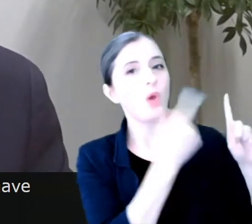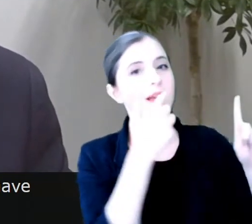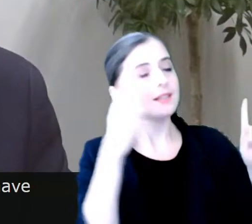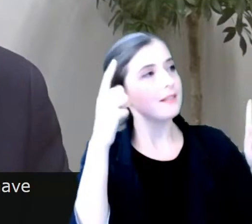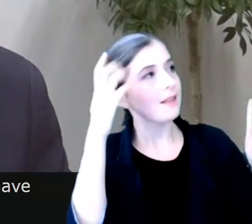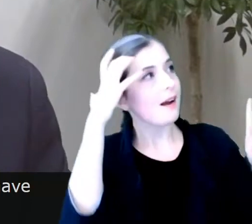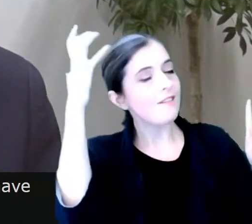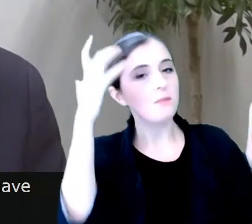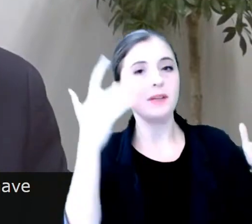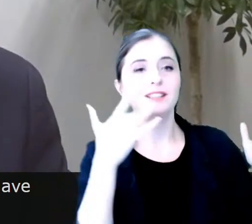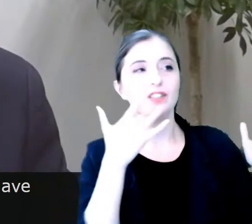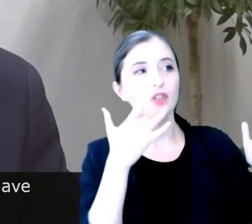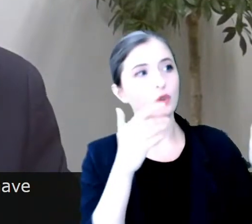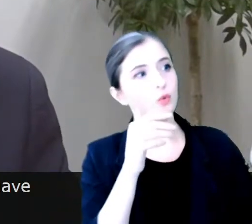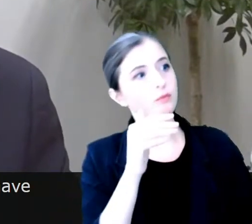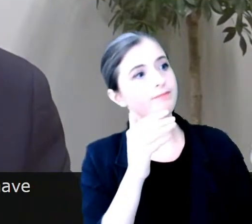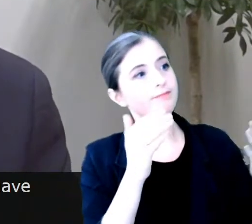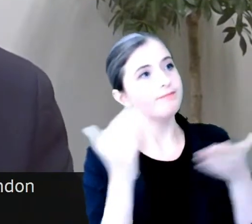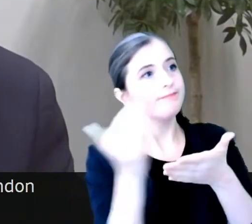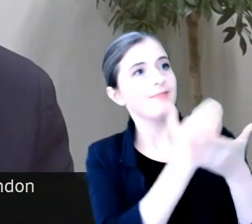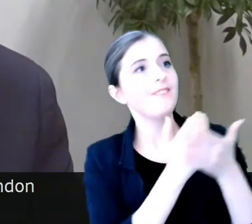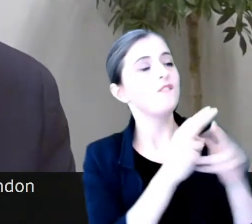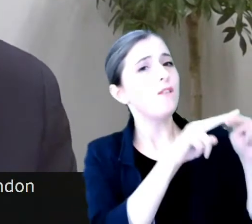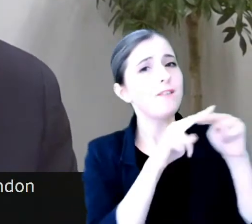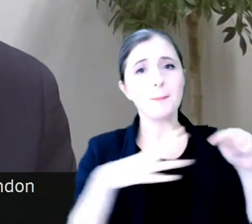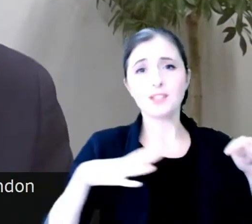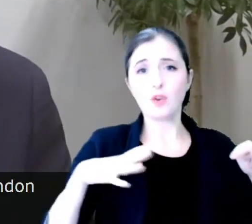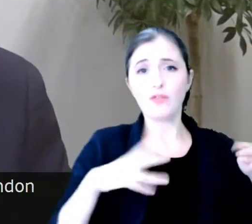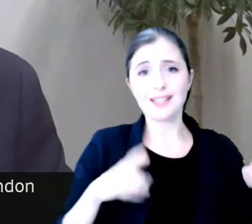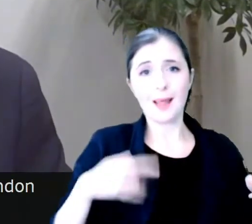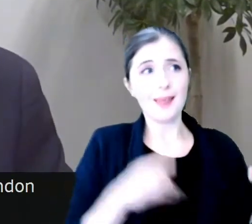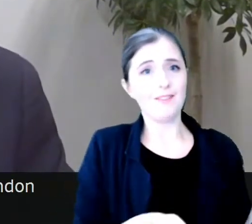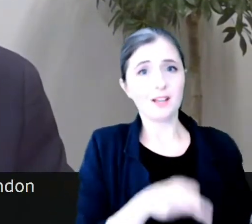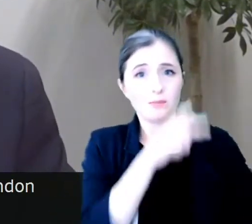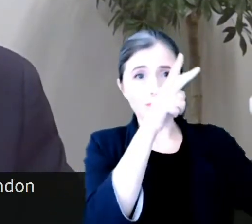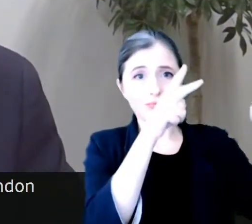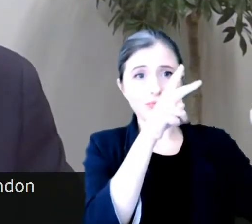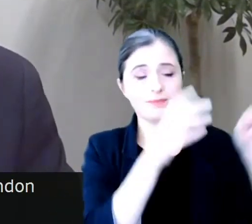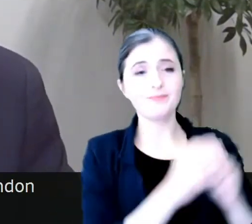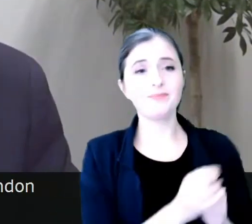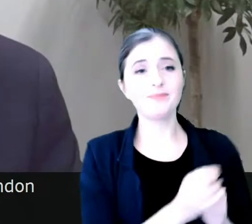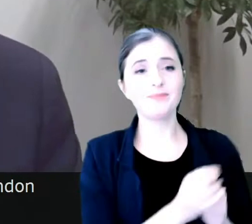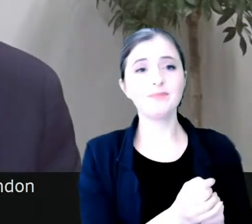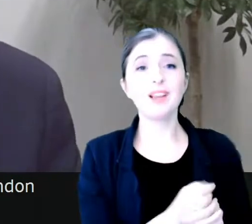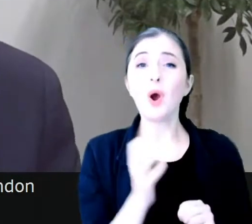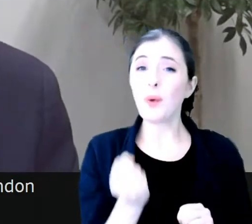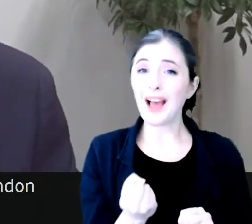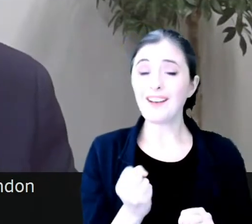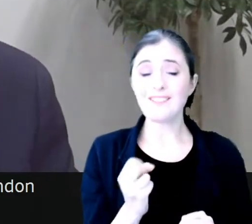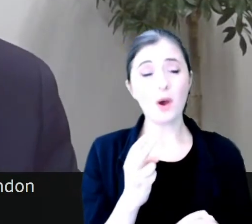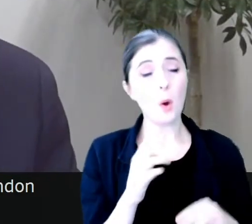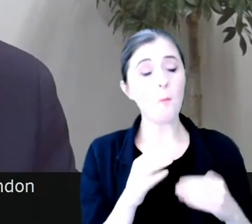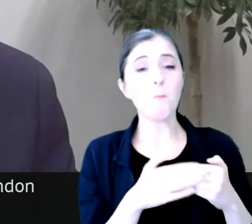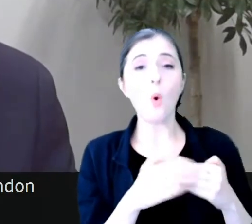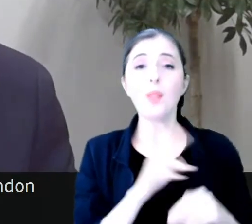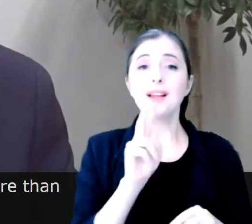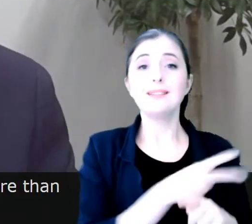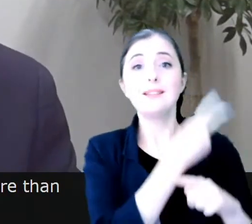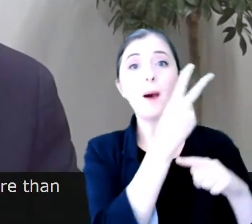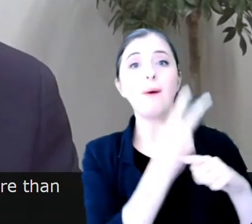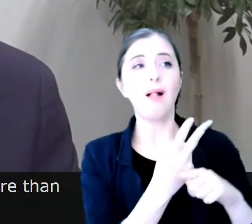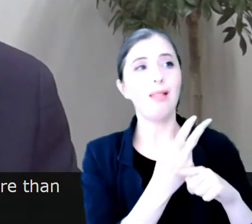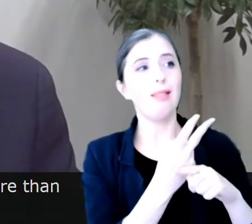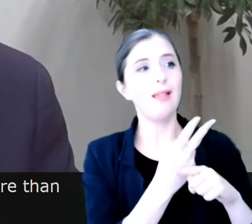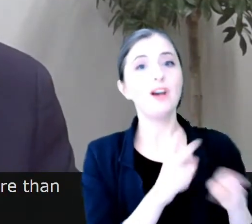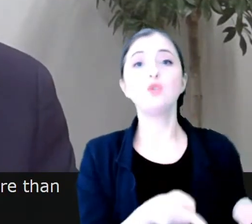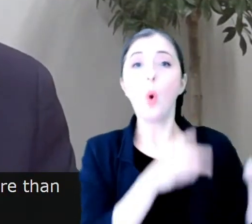buildings. Just to give you an idea of the scale of the challenge, we have more than double the number of tall buildings in London than the rest of the country put together. We've got